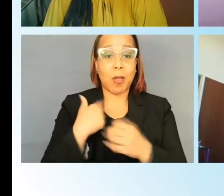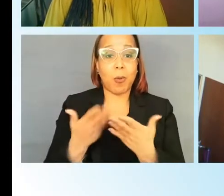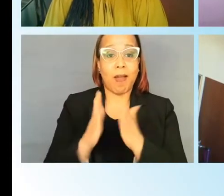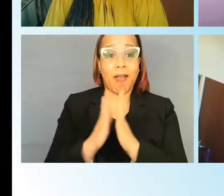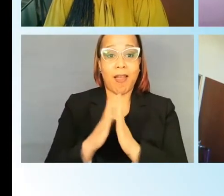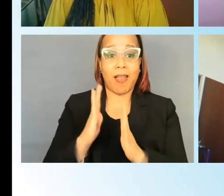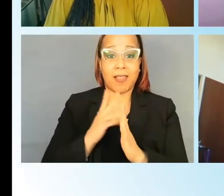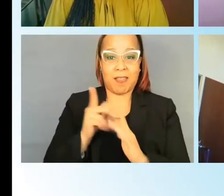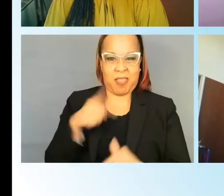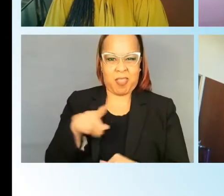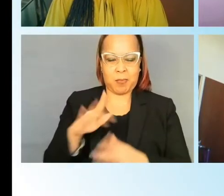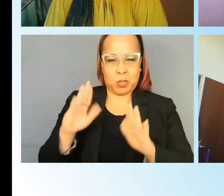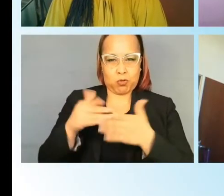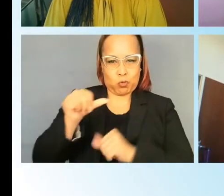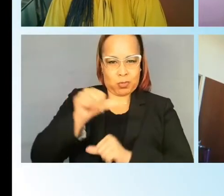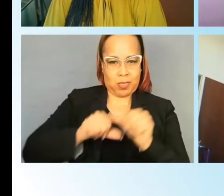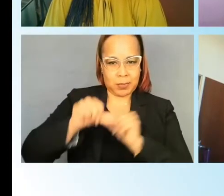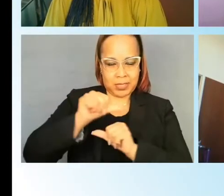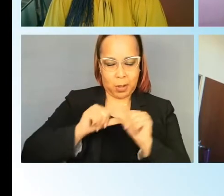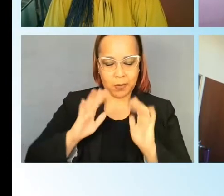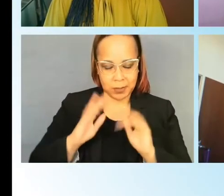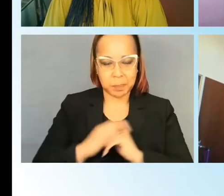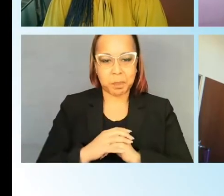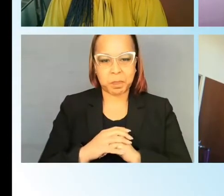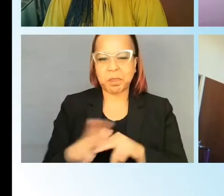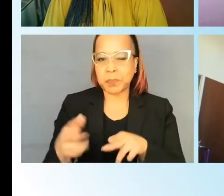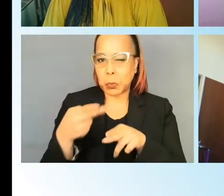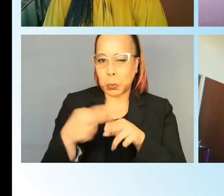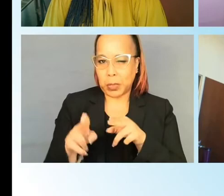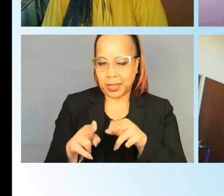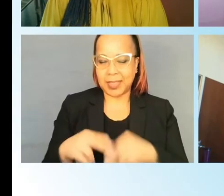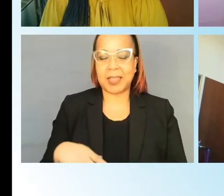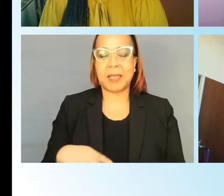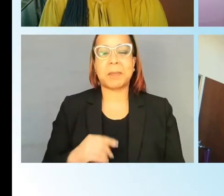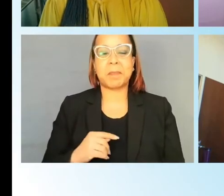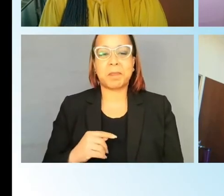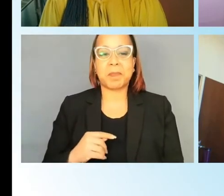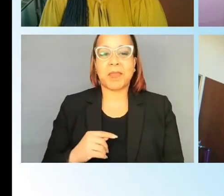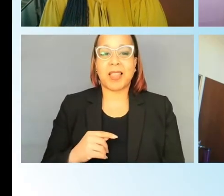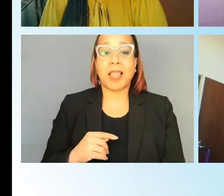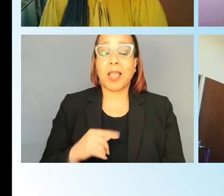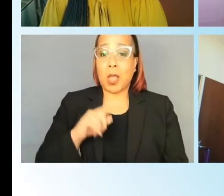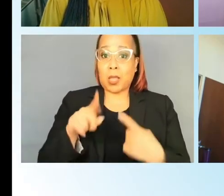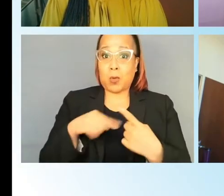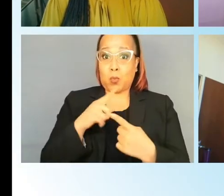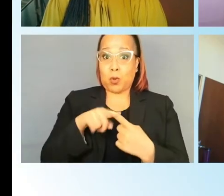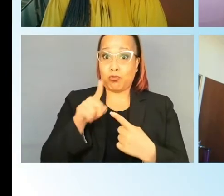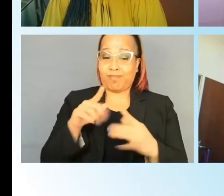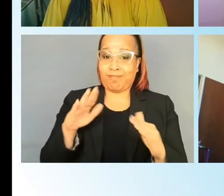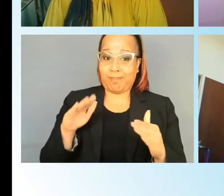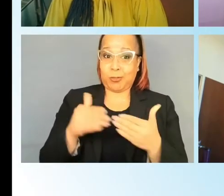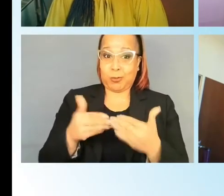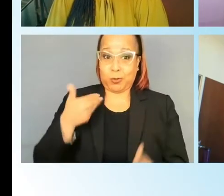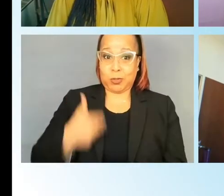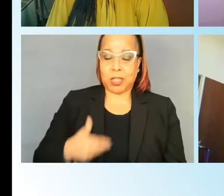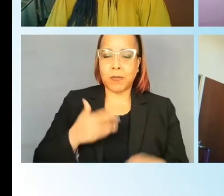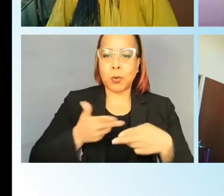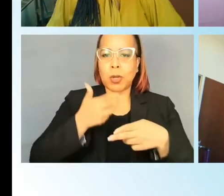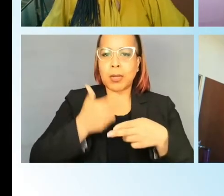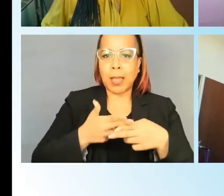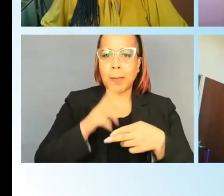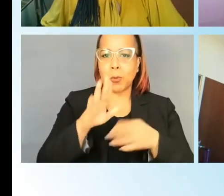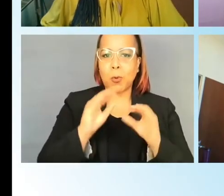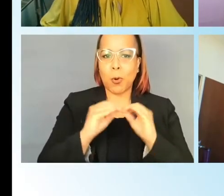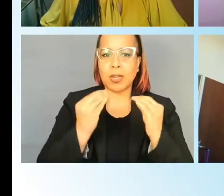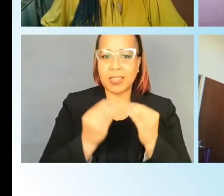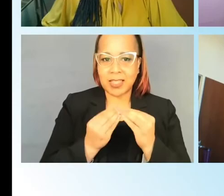to introduce themselves quickly. And when you introduce yourself, your name, your organization, and then